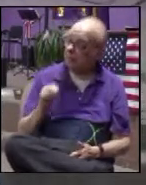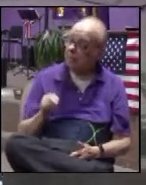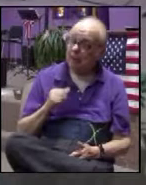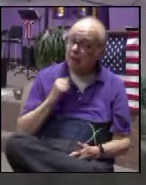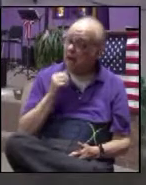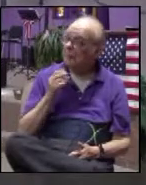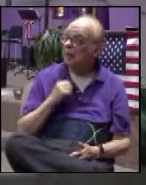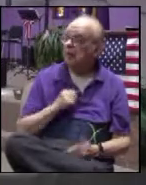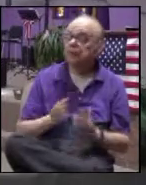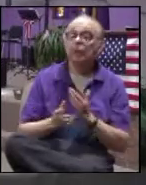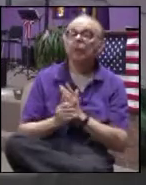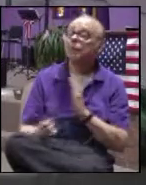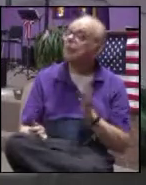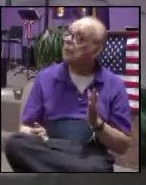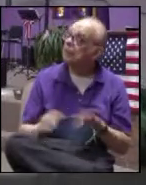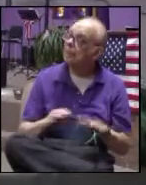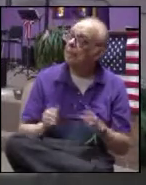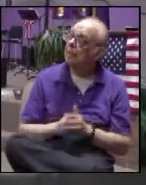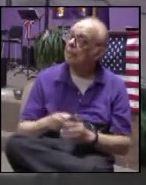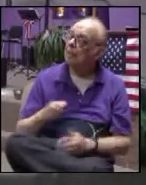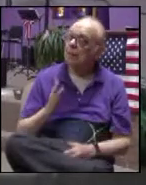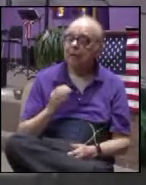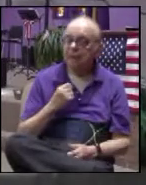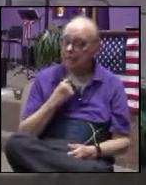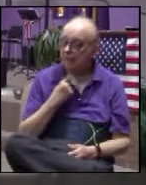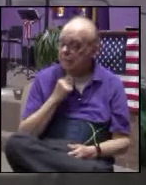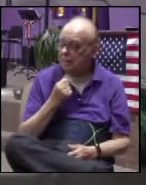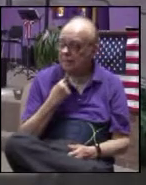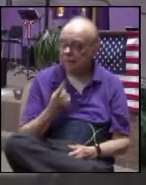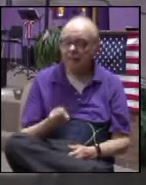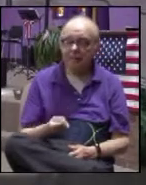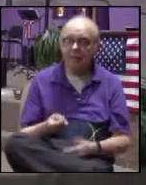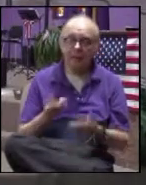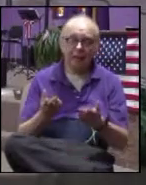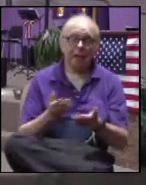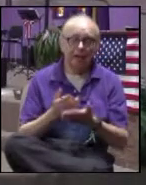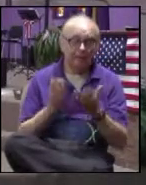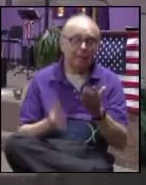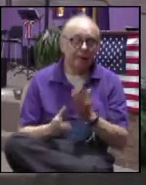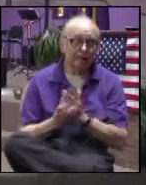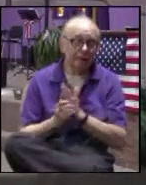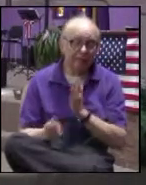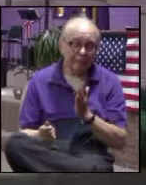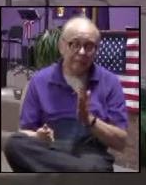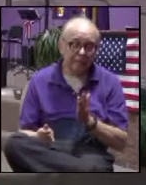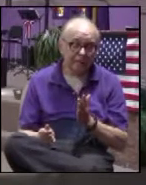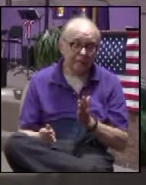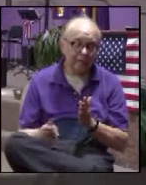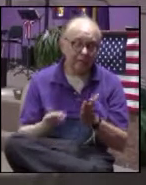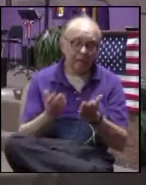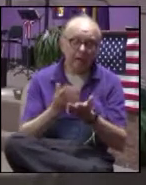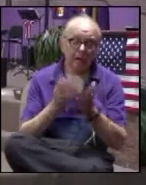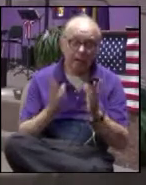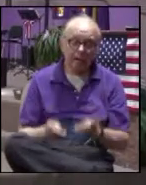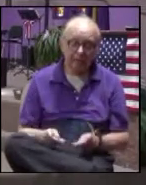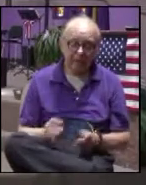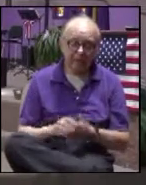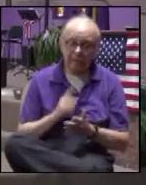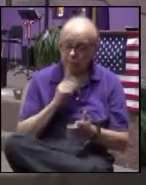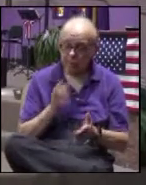qualified. And God doesn't say, I want someone that's qualified. I want someone that's